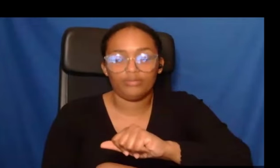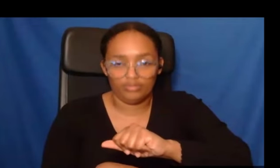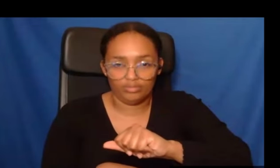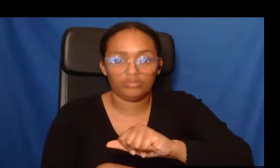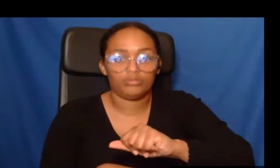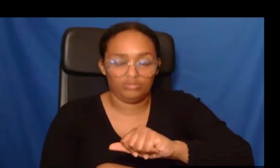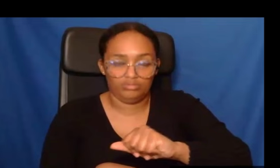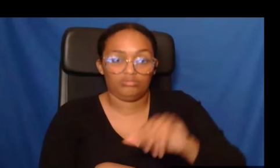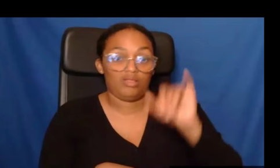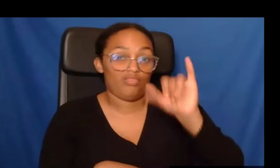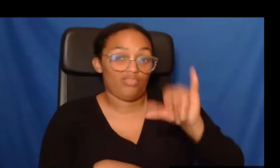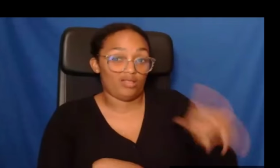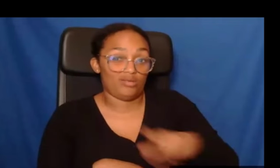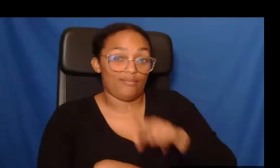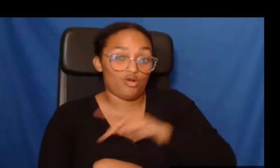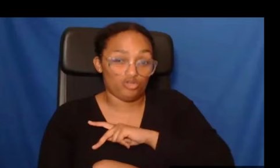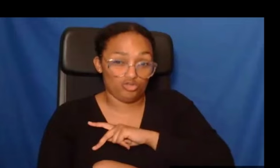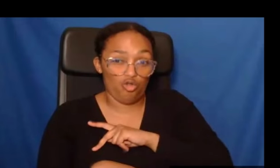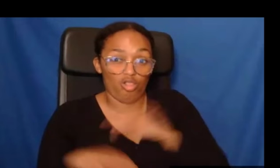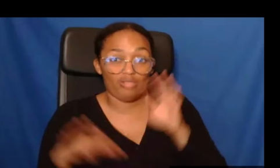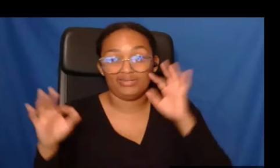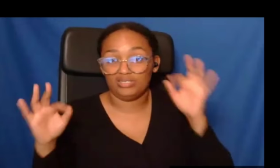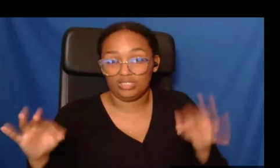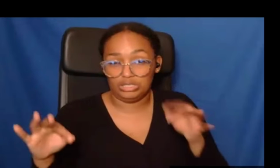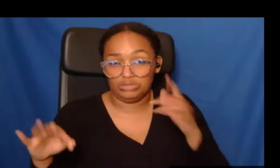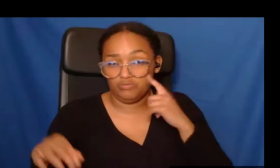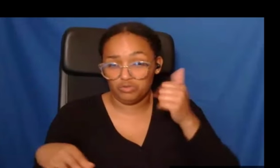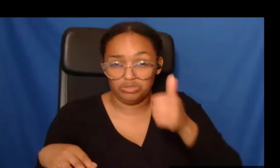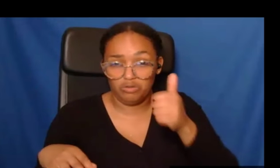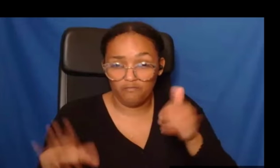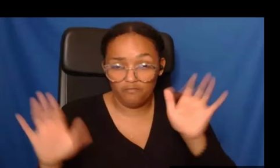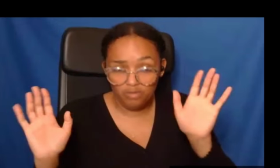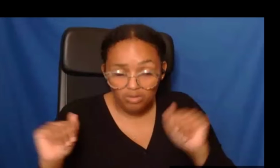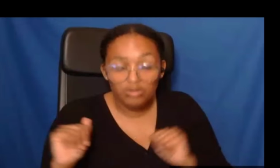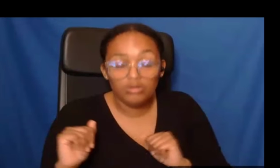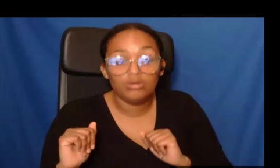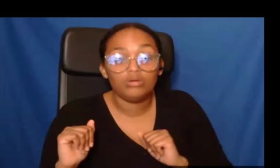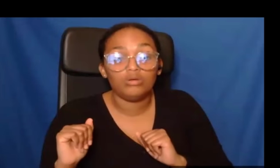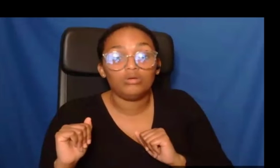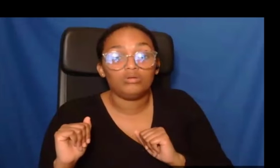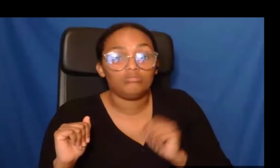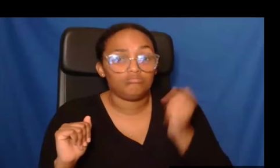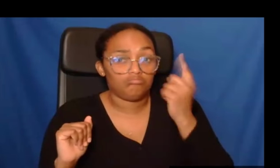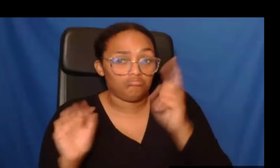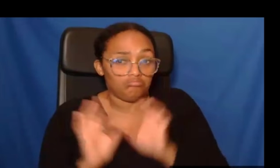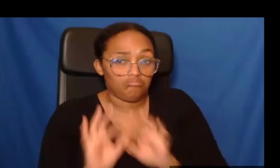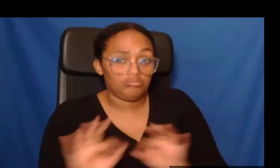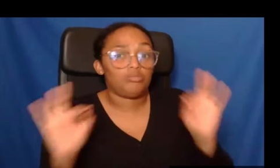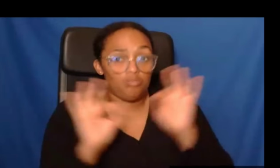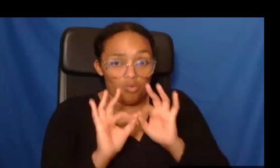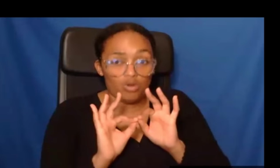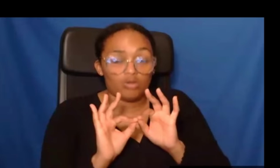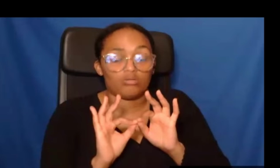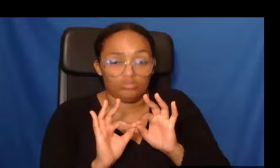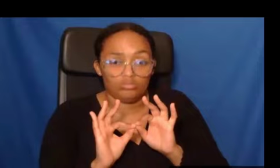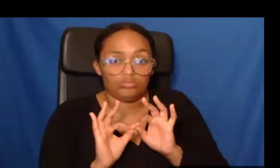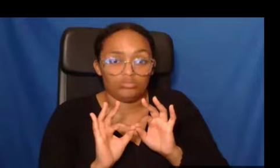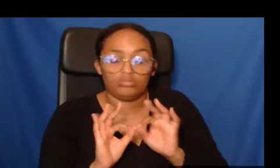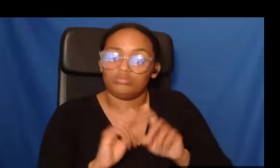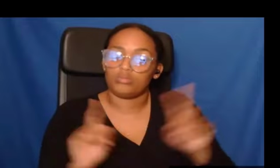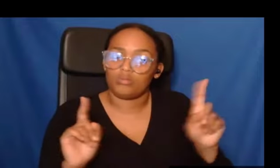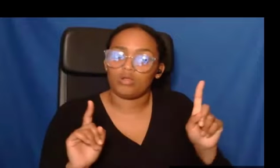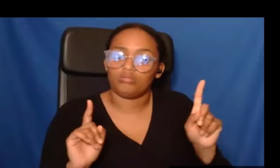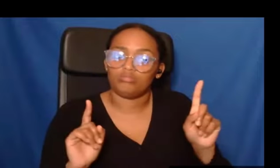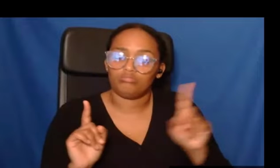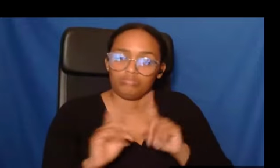That's a personal decision, but I think it's important. But it's a personal